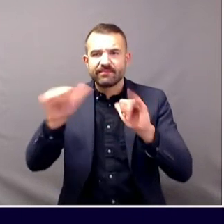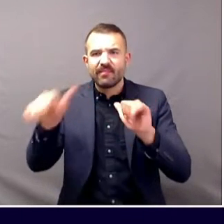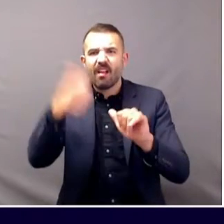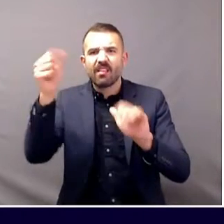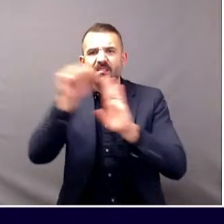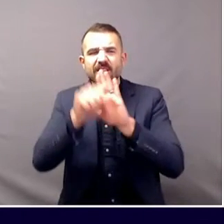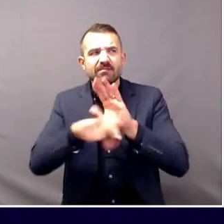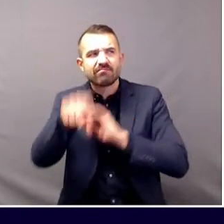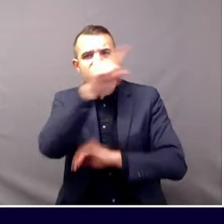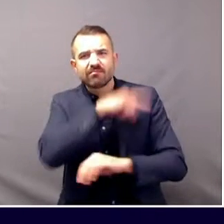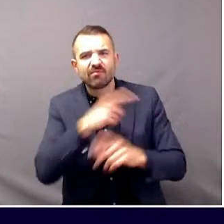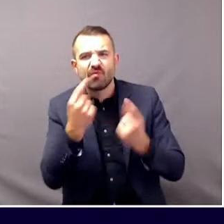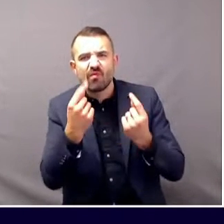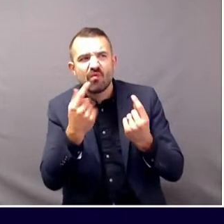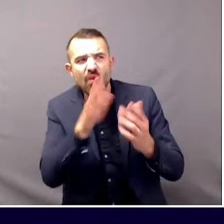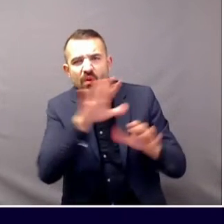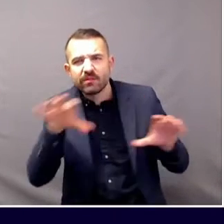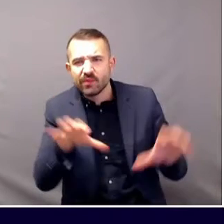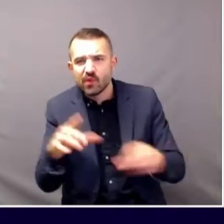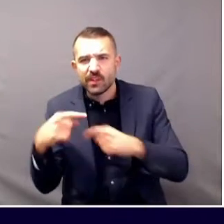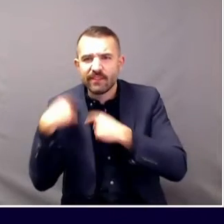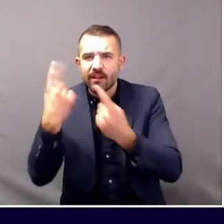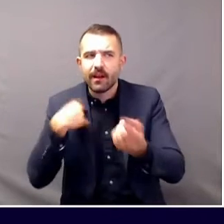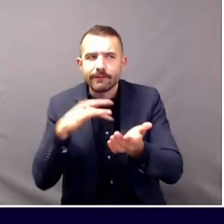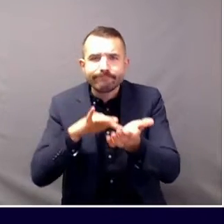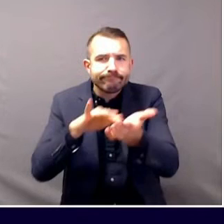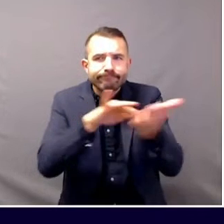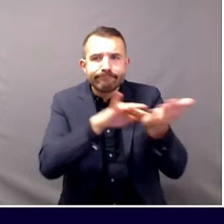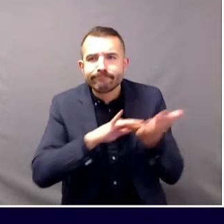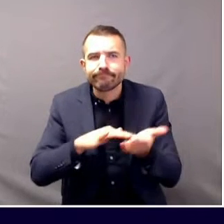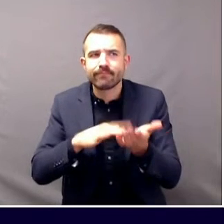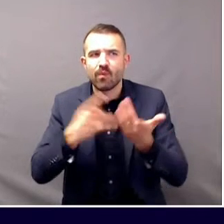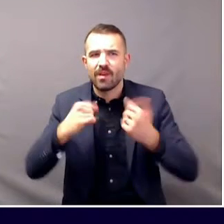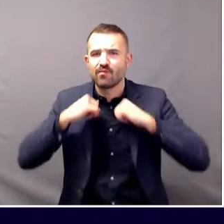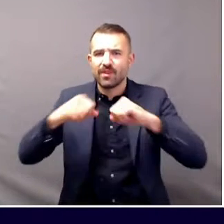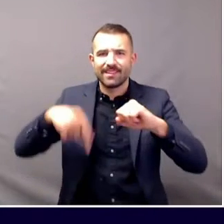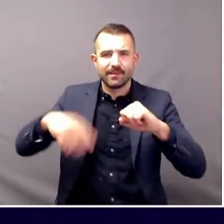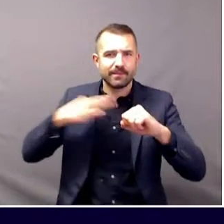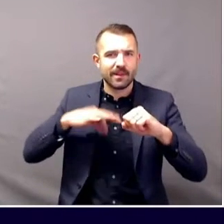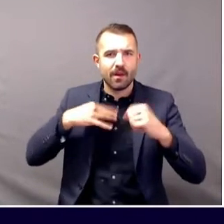to see what could further protect people in Maine from COVID-19.